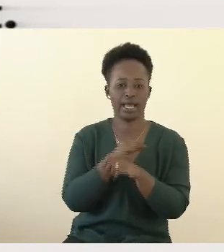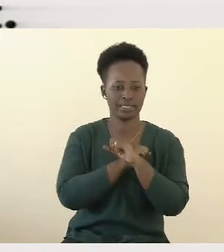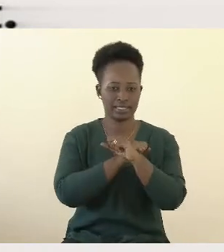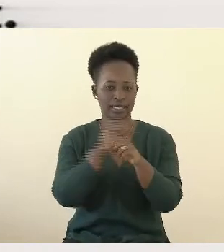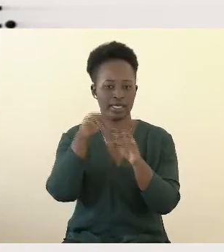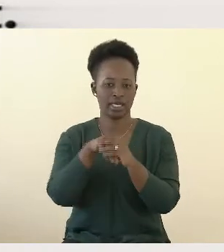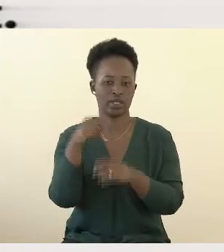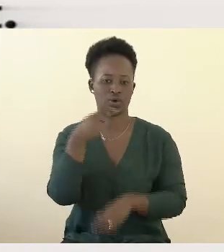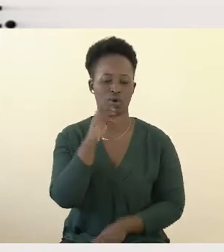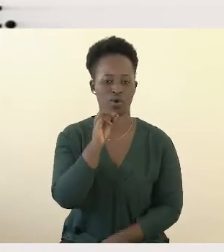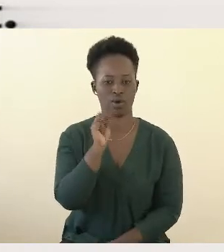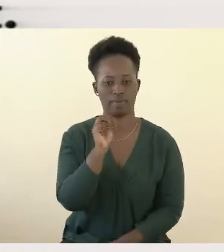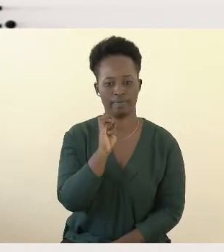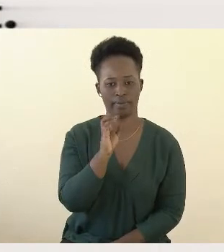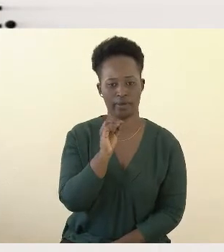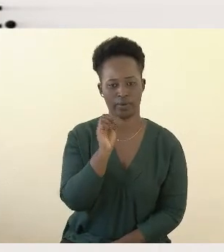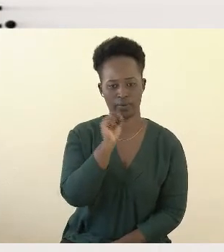homeostasis. If I go back on